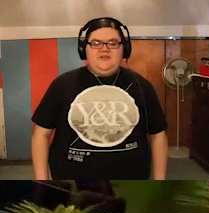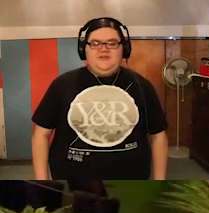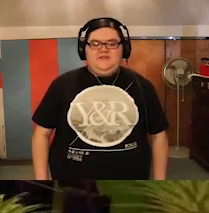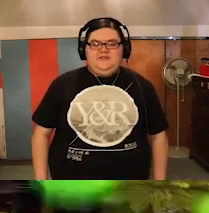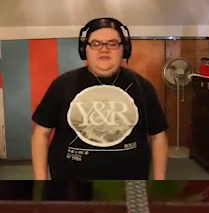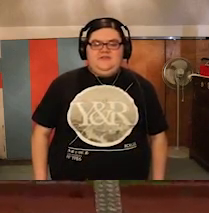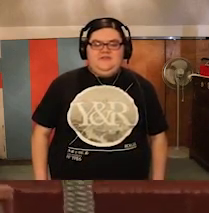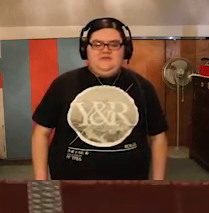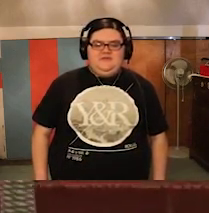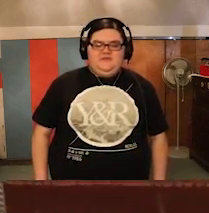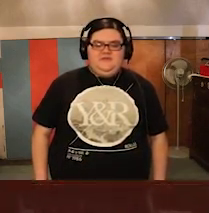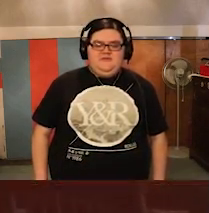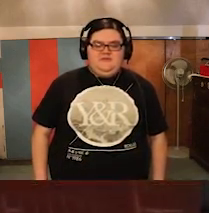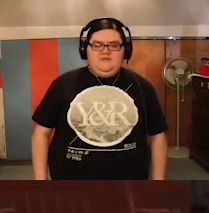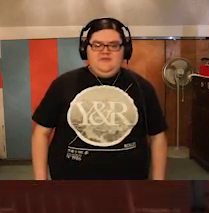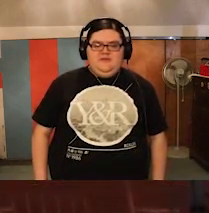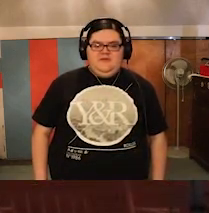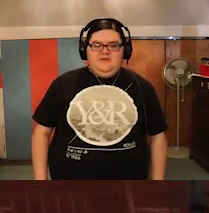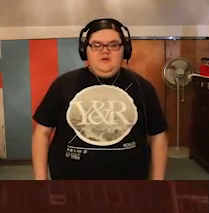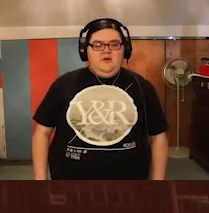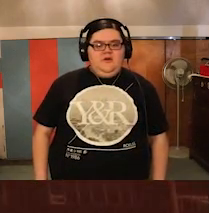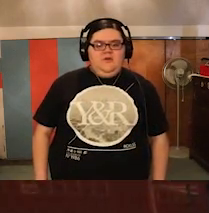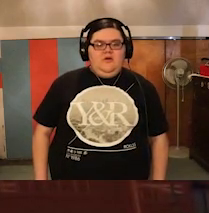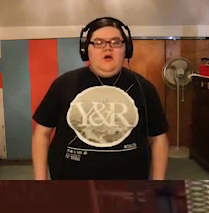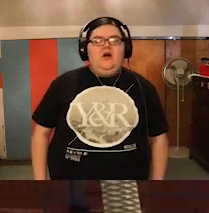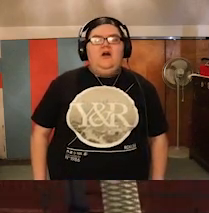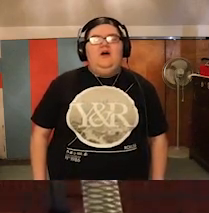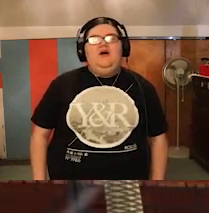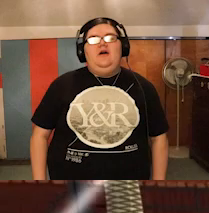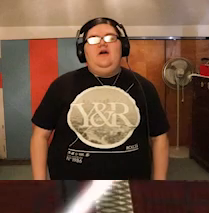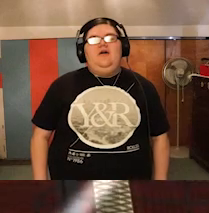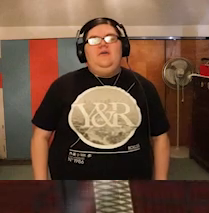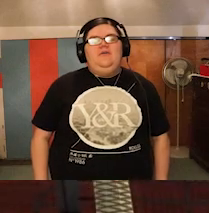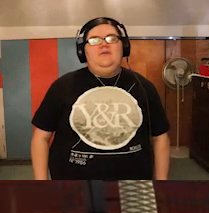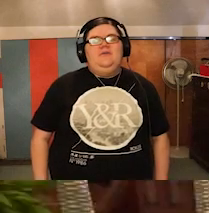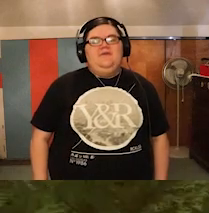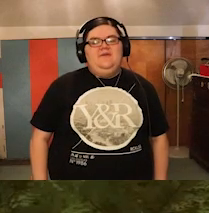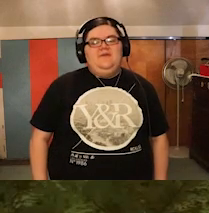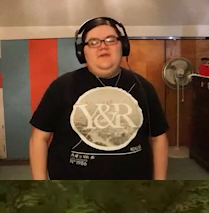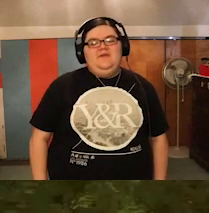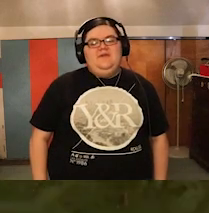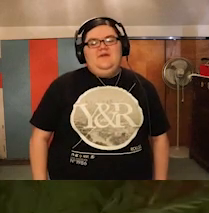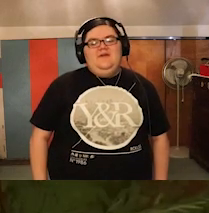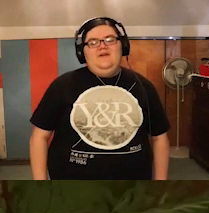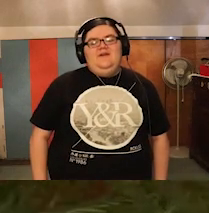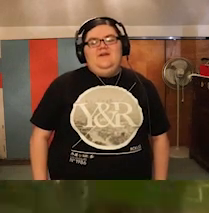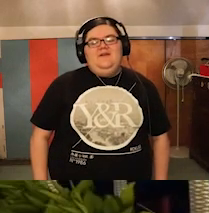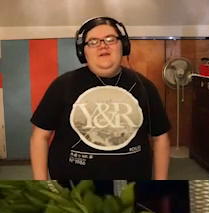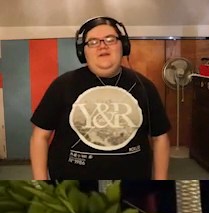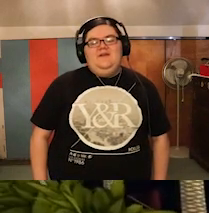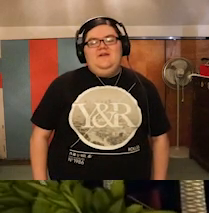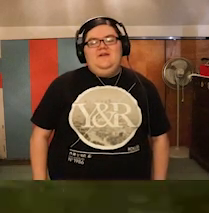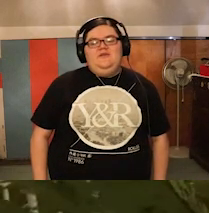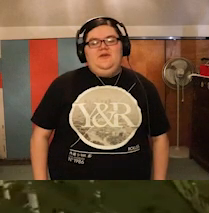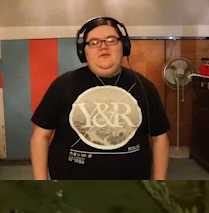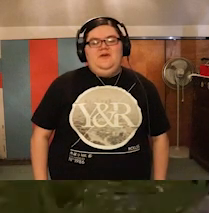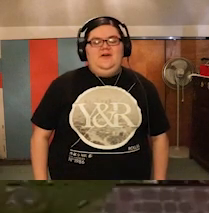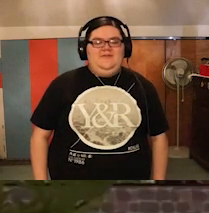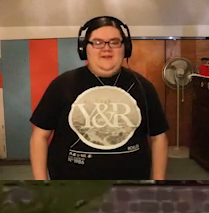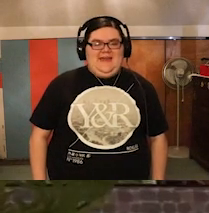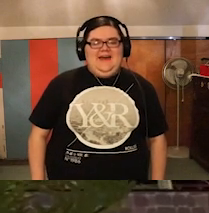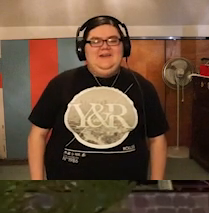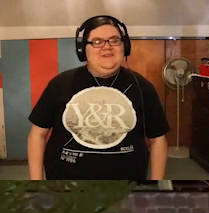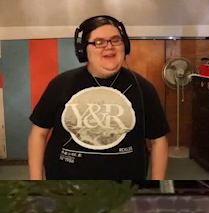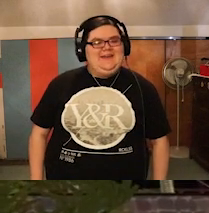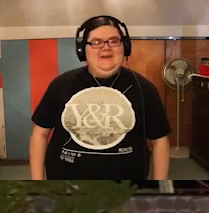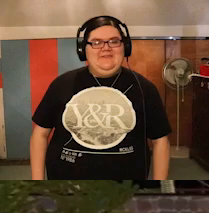Josh. Well, that wasn't worth it. Oh, that was. Oh, not worth fuck! It. I'm out. Oh, I saw it as well. Am I stuck now?